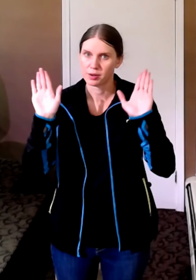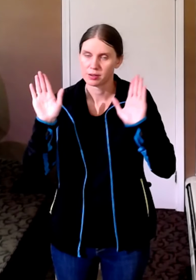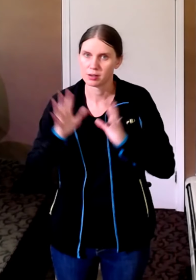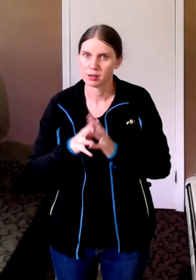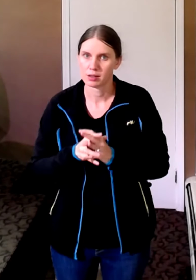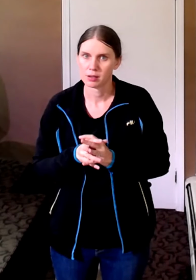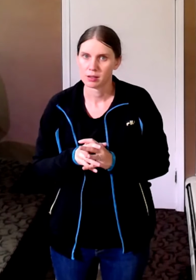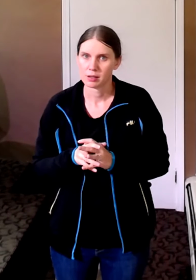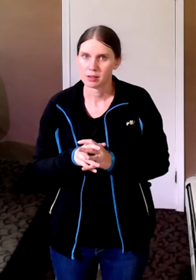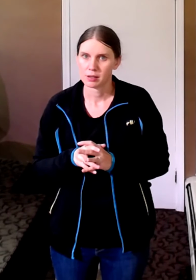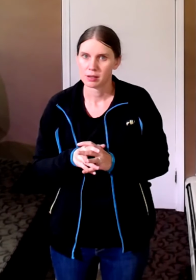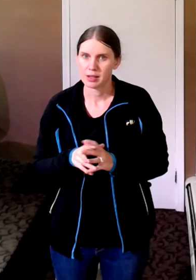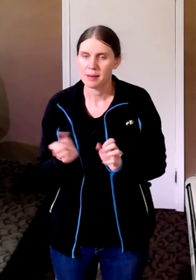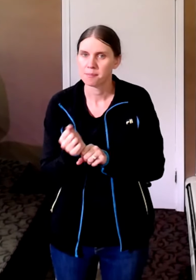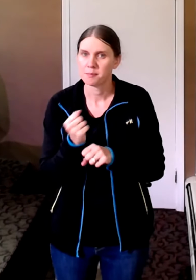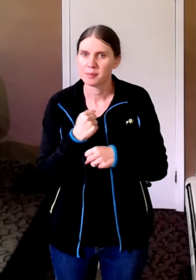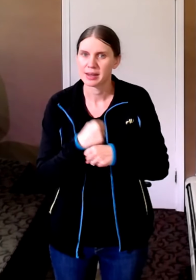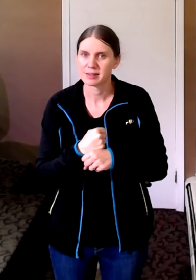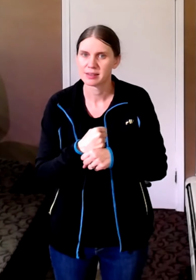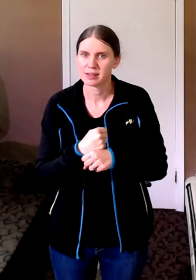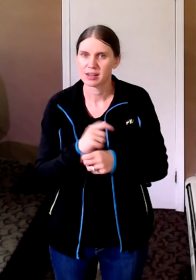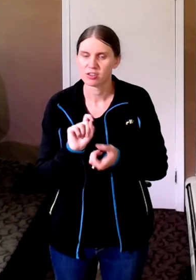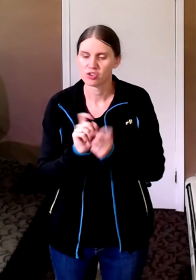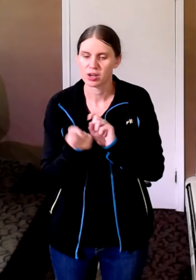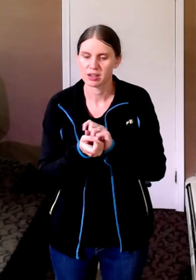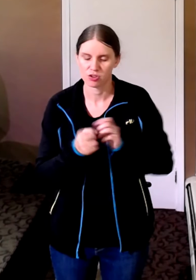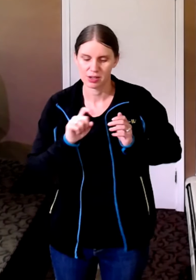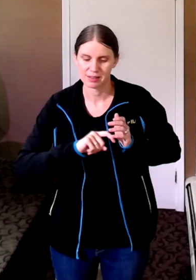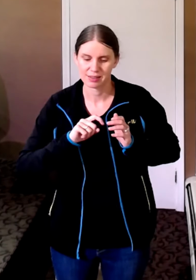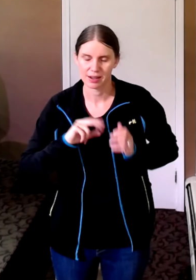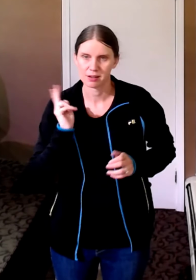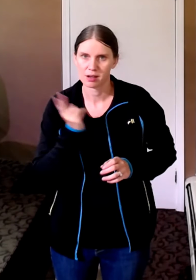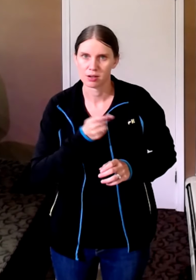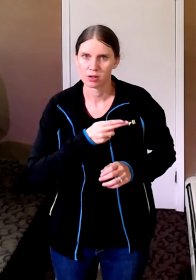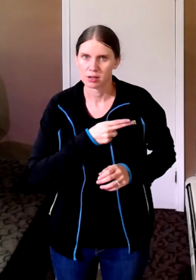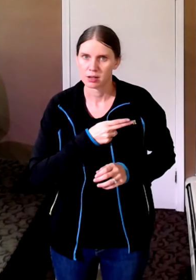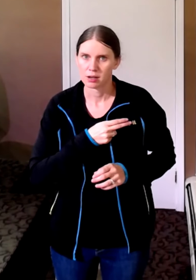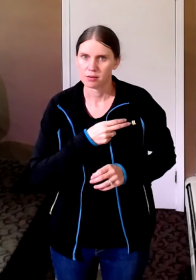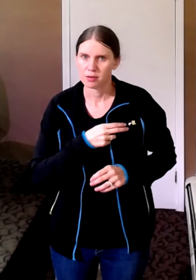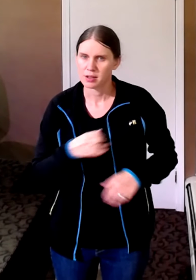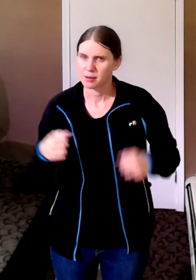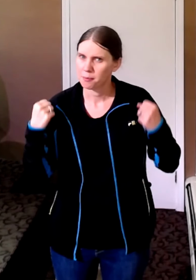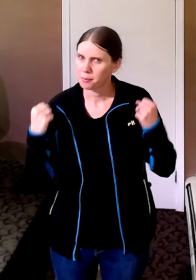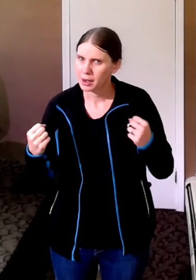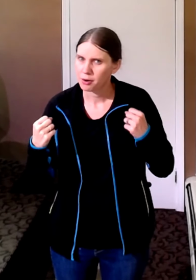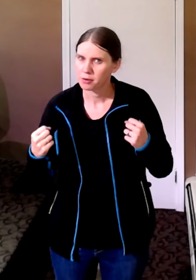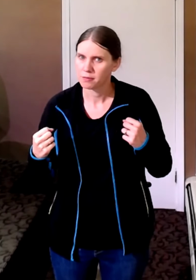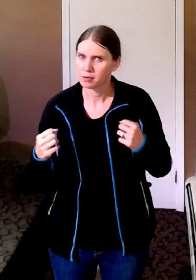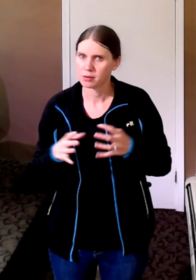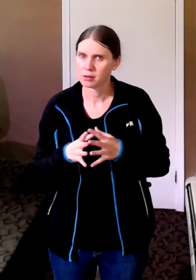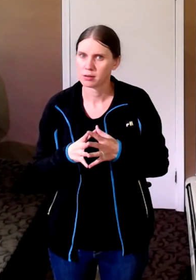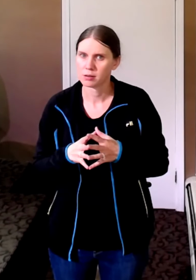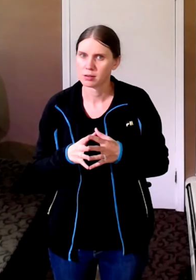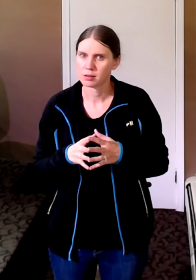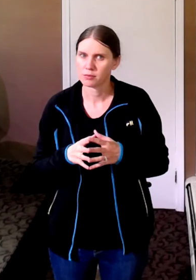it, it produces a change in us that is so powerful, so